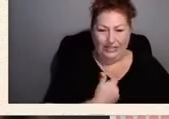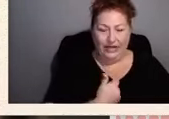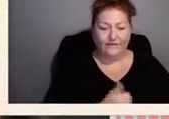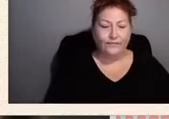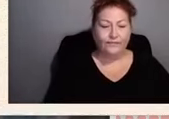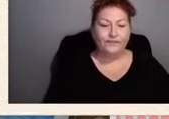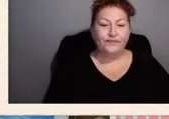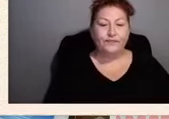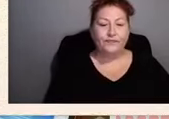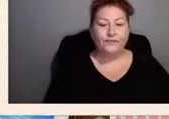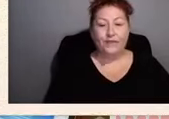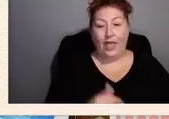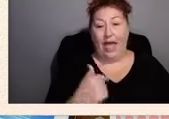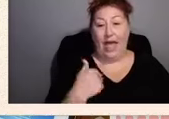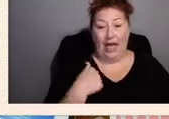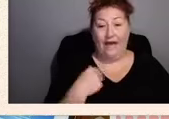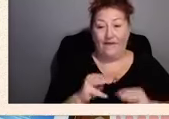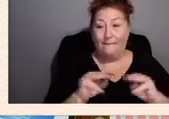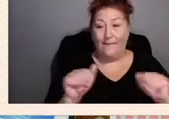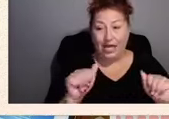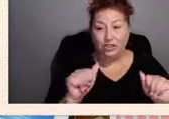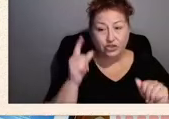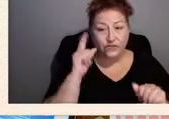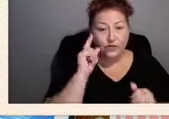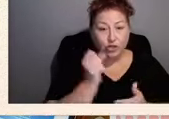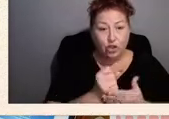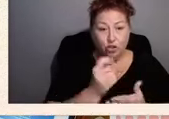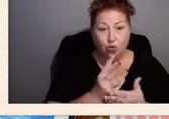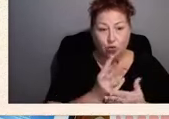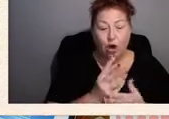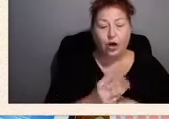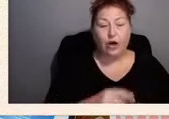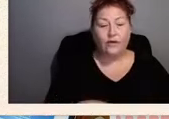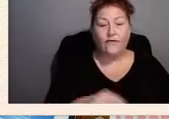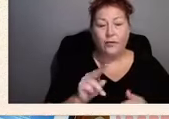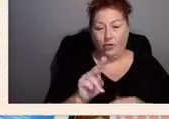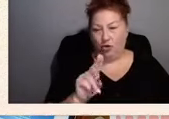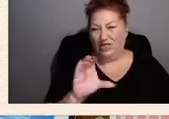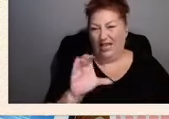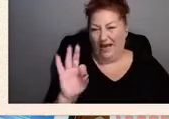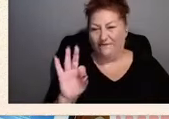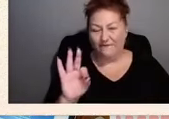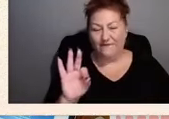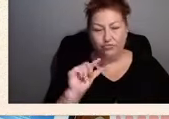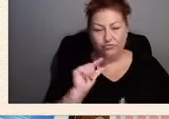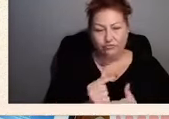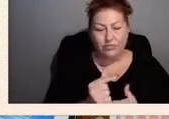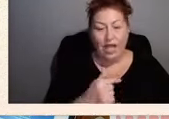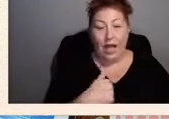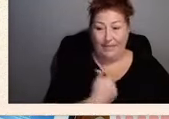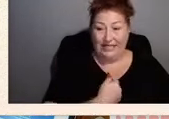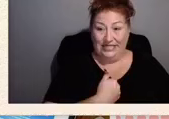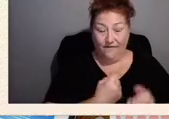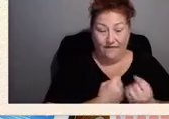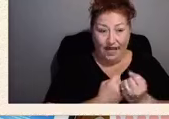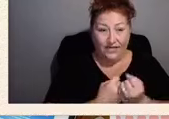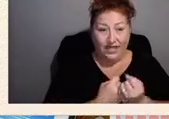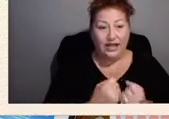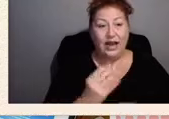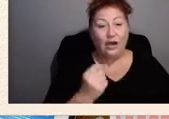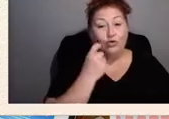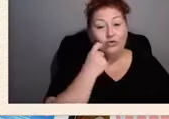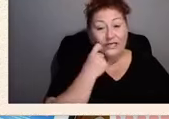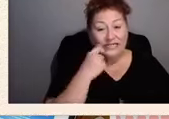I have a master's degree in social work from the University of Central Florida. I'm a self-advocate, and recently this